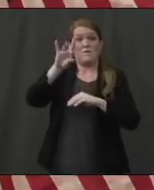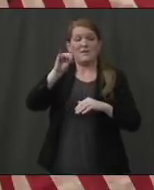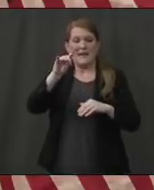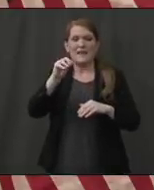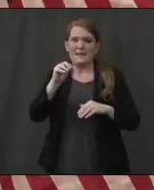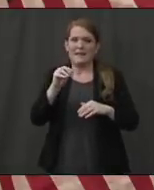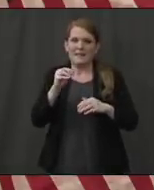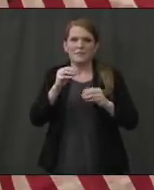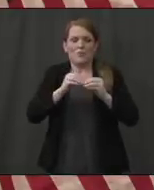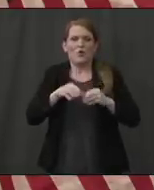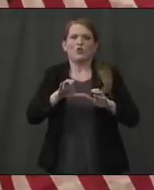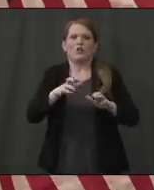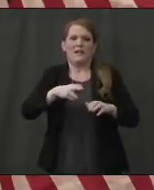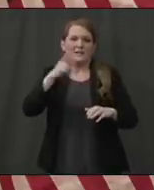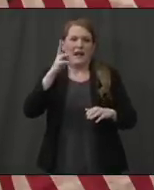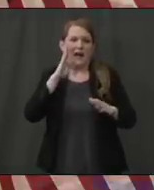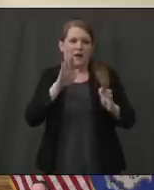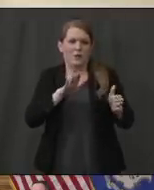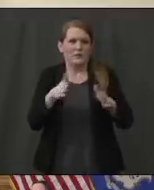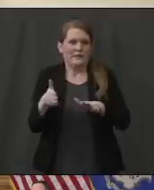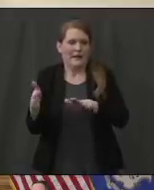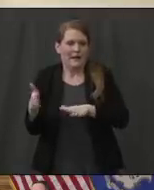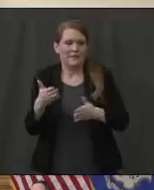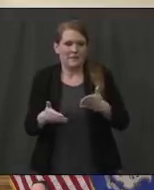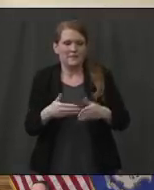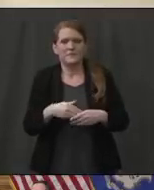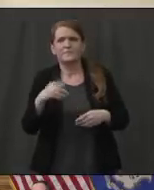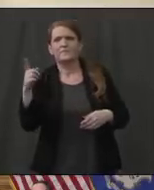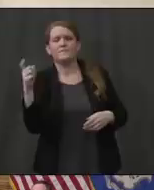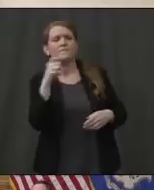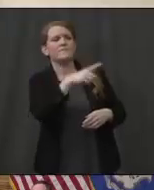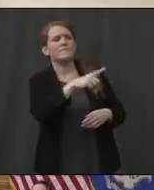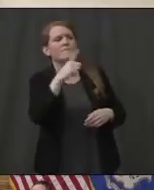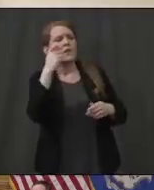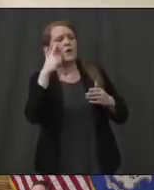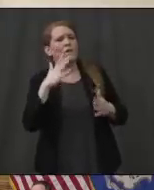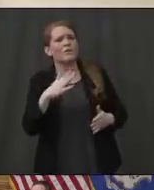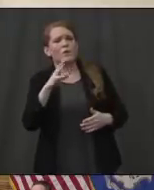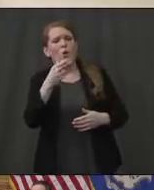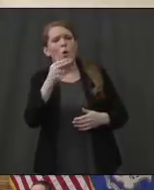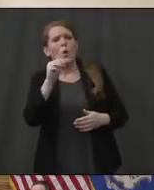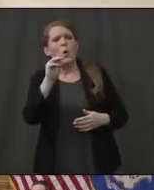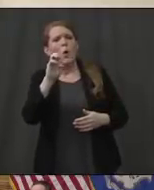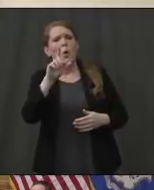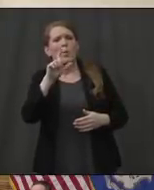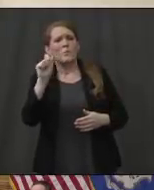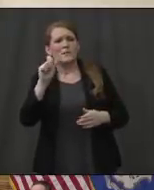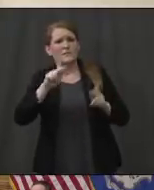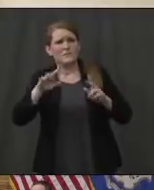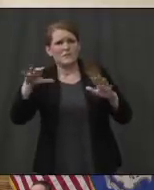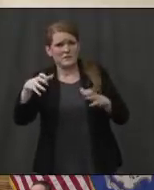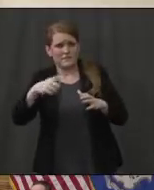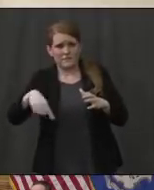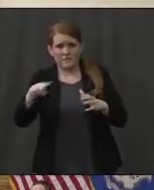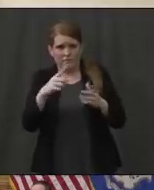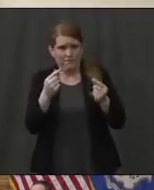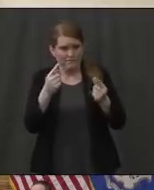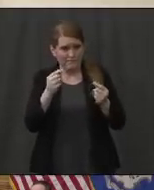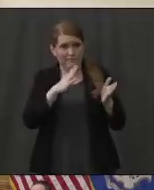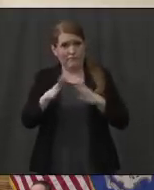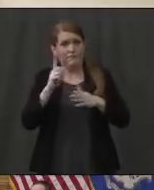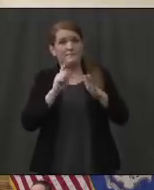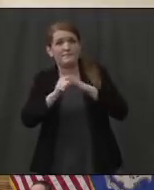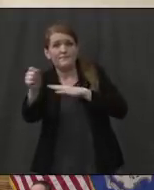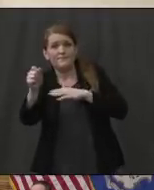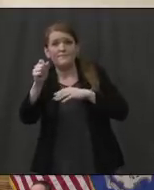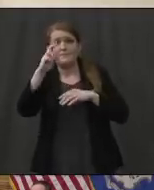that. What is the latest on the homeless? Are you considering moving them into hotels? Obviously, in the homeless shelters, as you